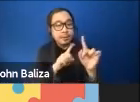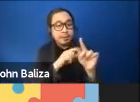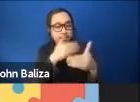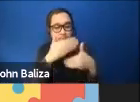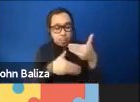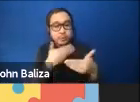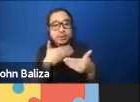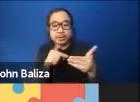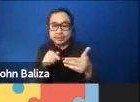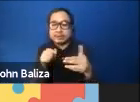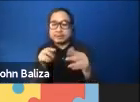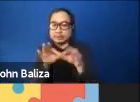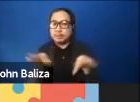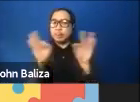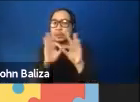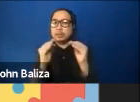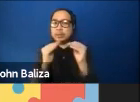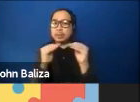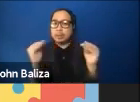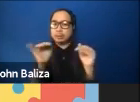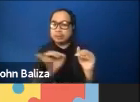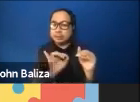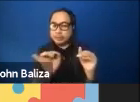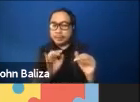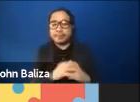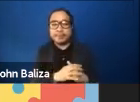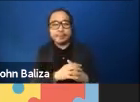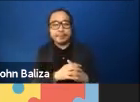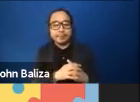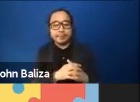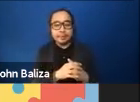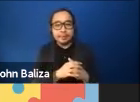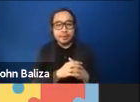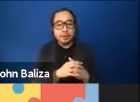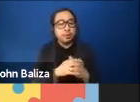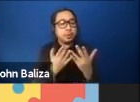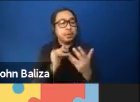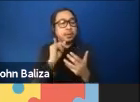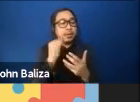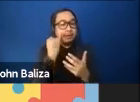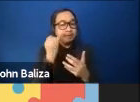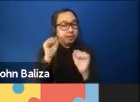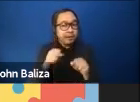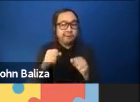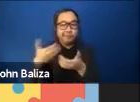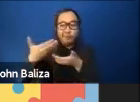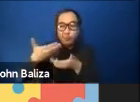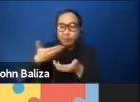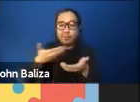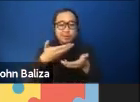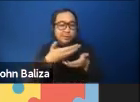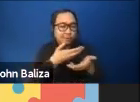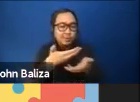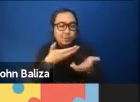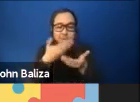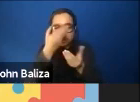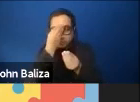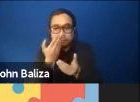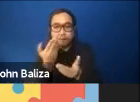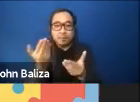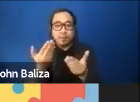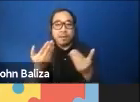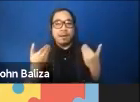important. We do the when we able to consult, inform, there's more power